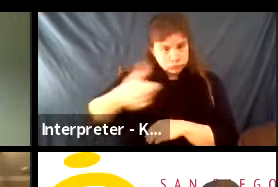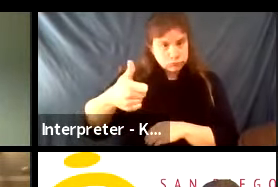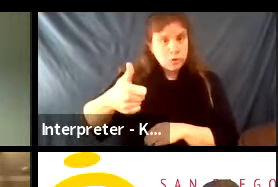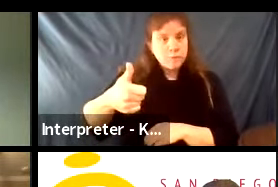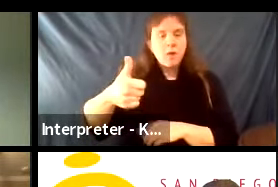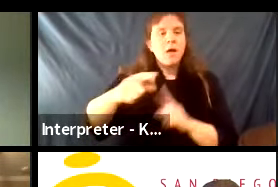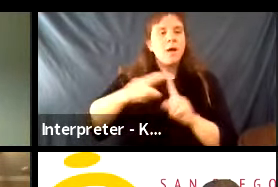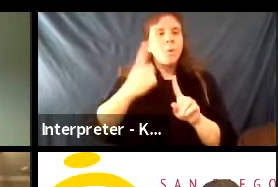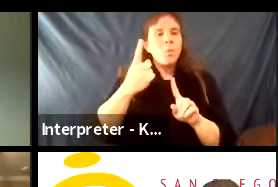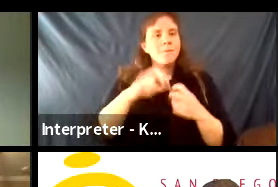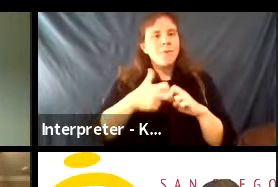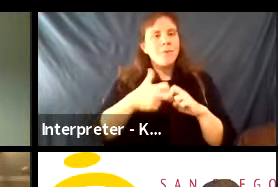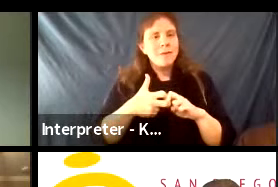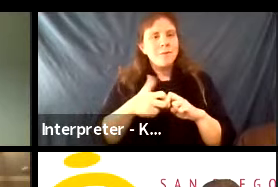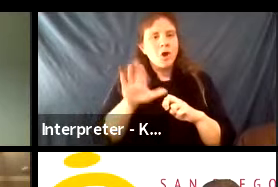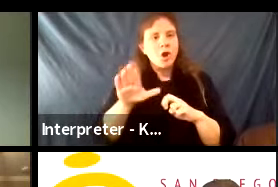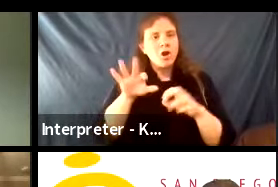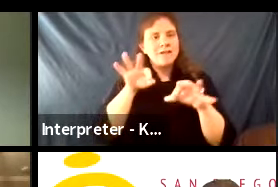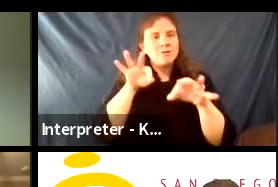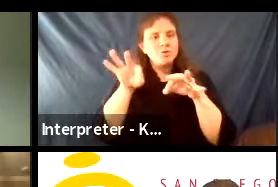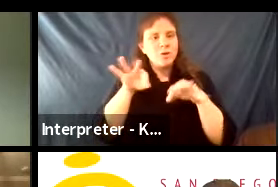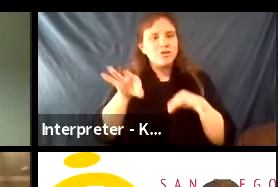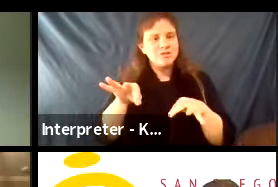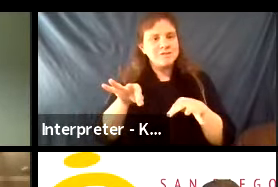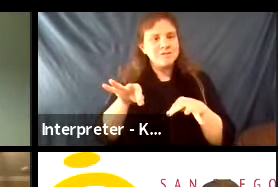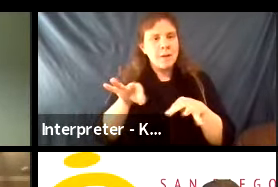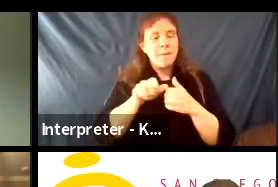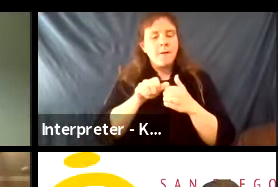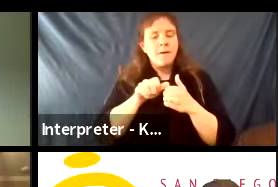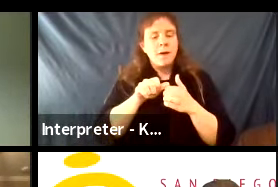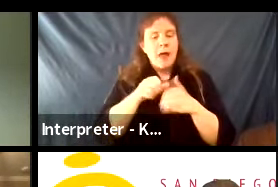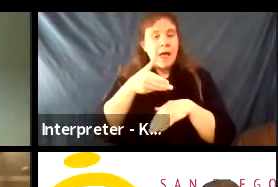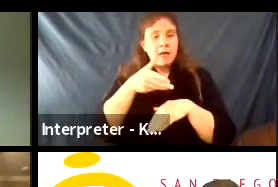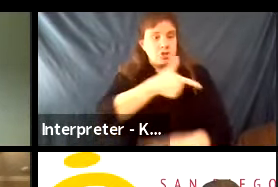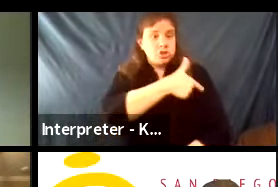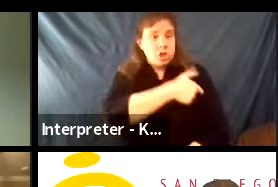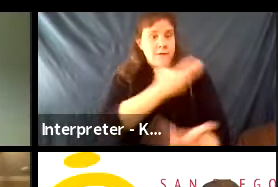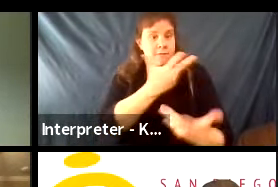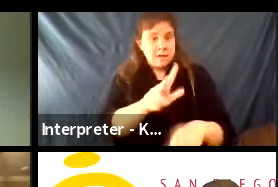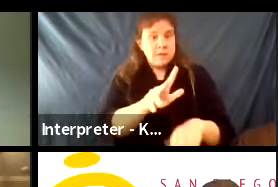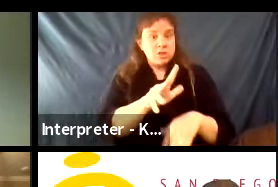post follow-up shot was all in English.